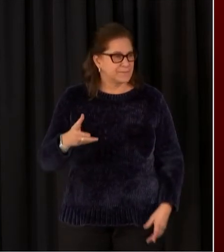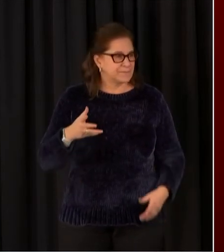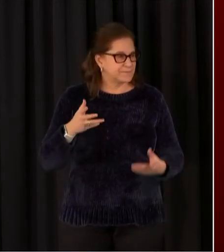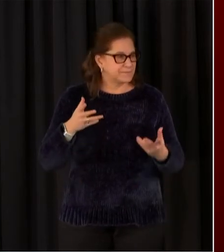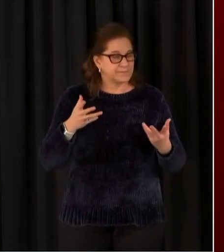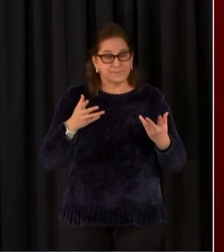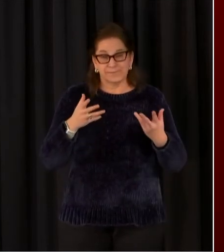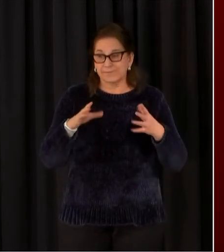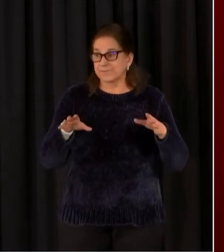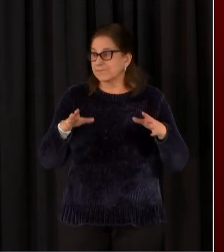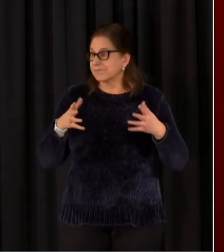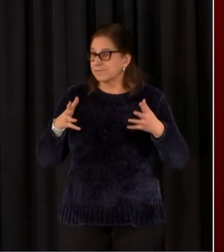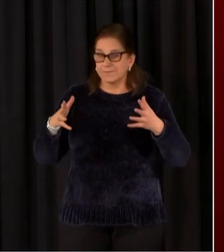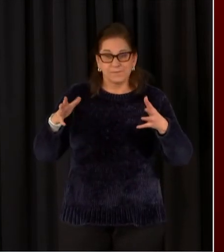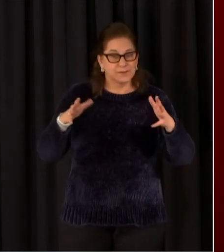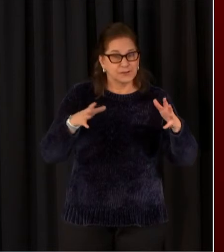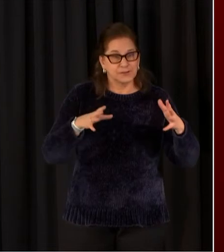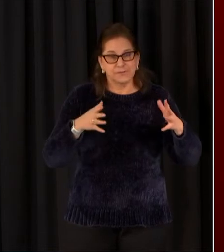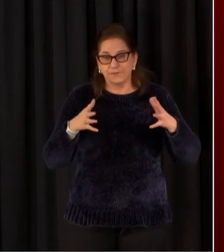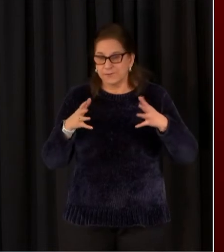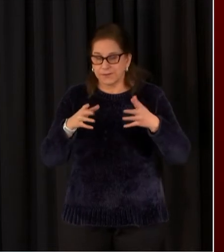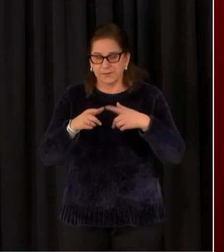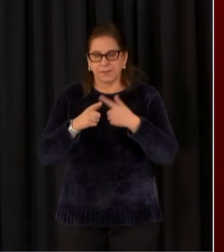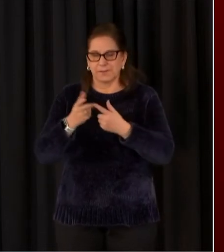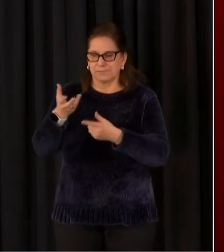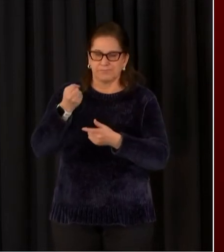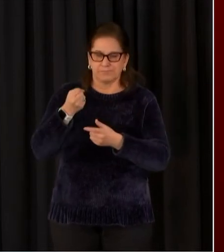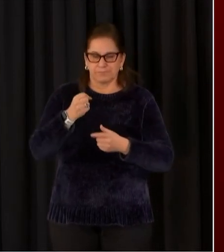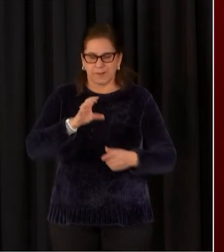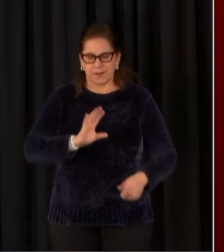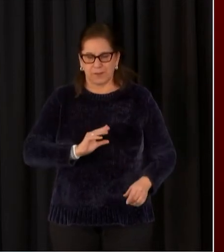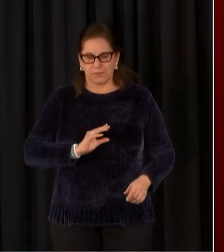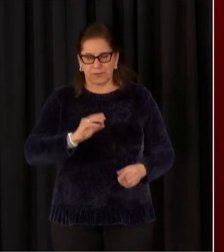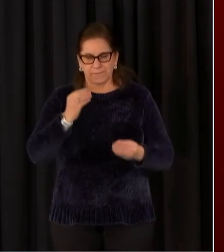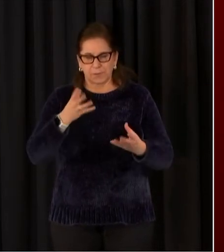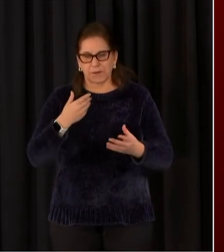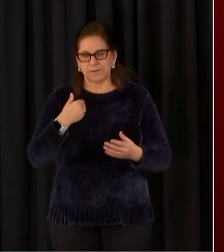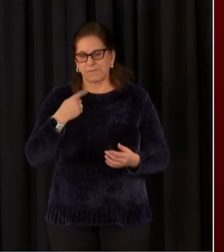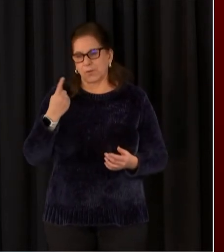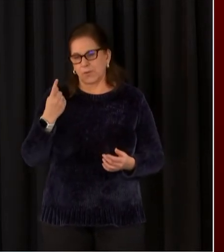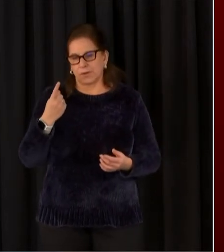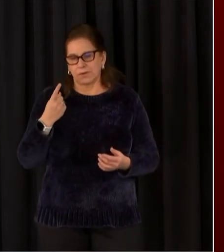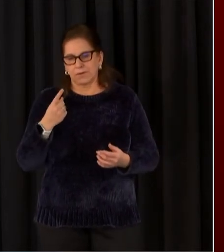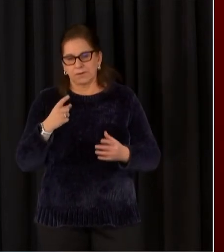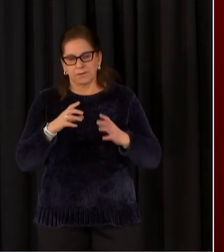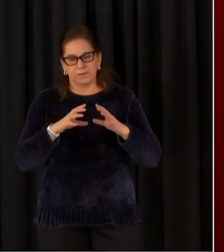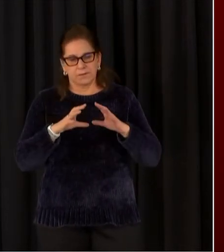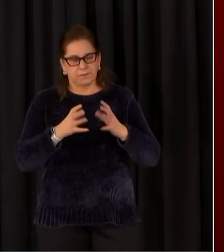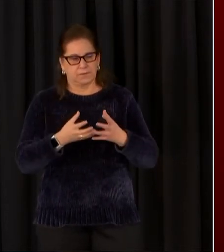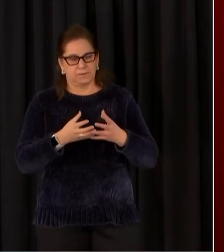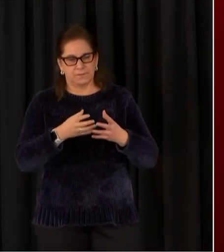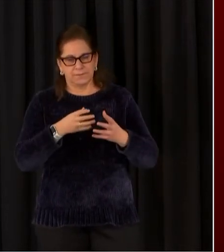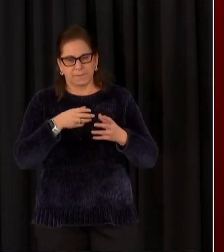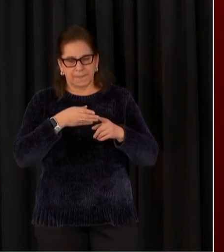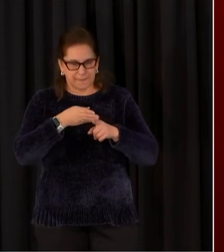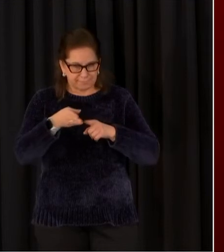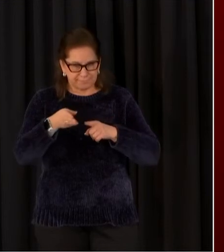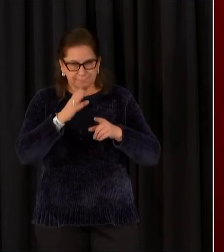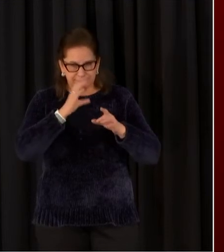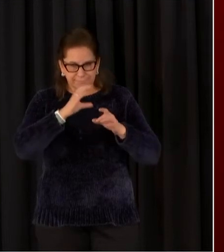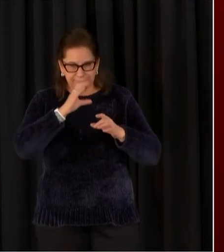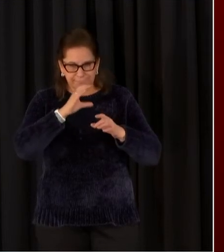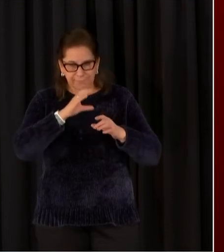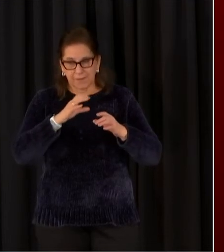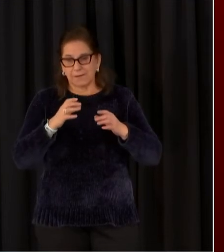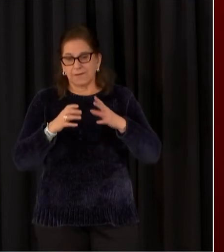action, we're certainly going to be working on one MPD internally, but I'm sure that just across government,